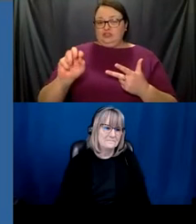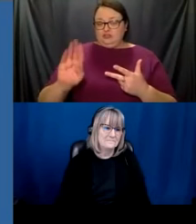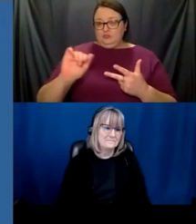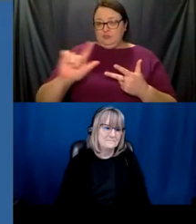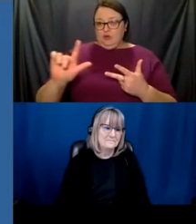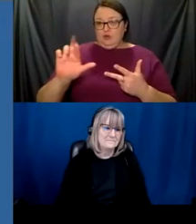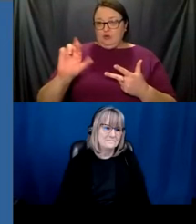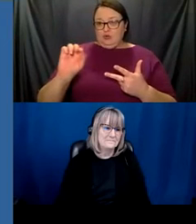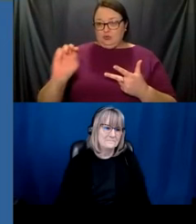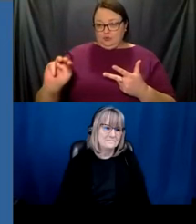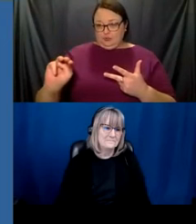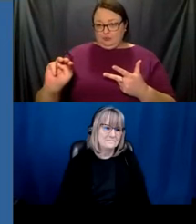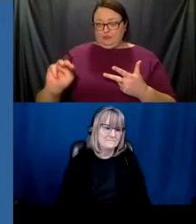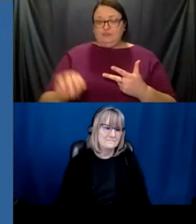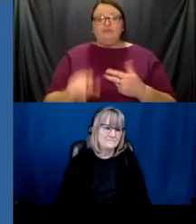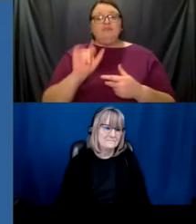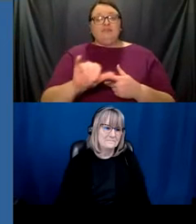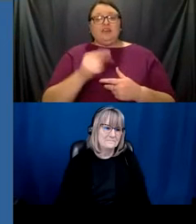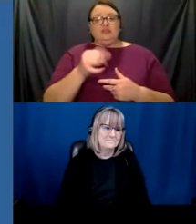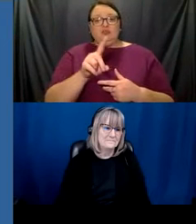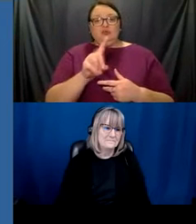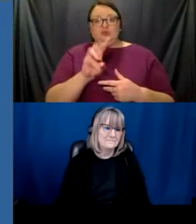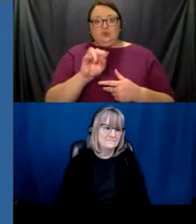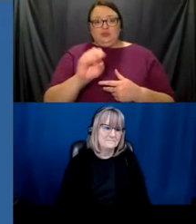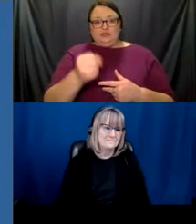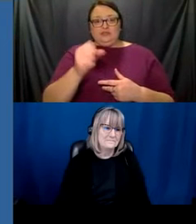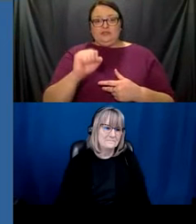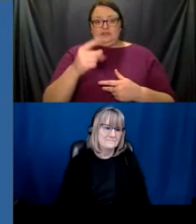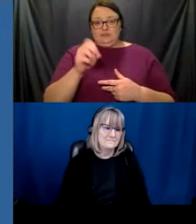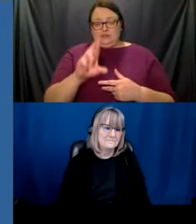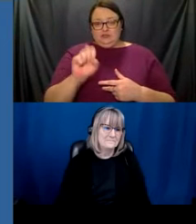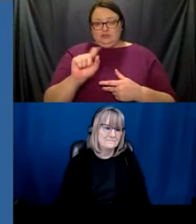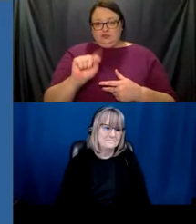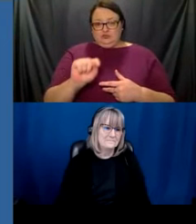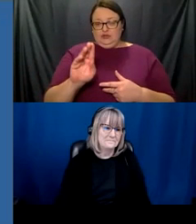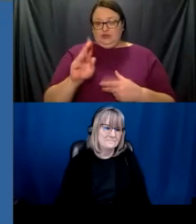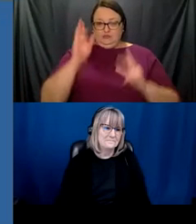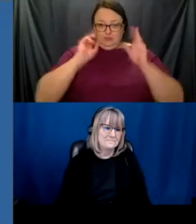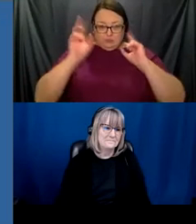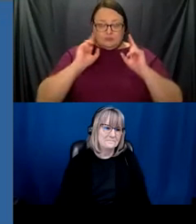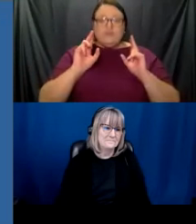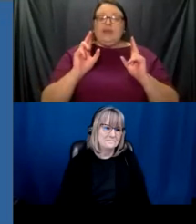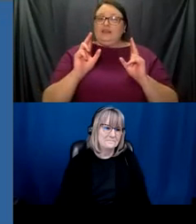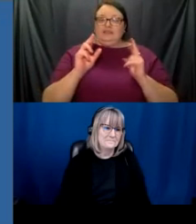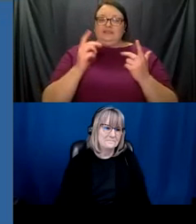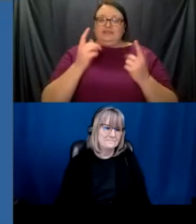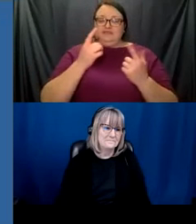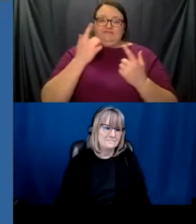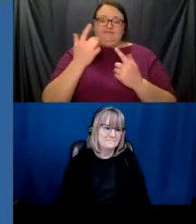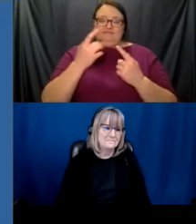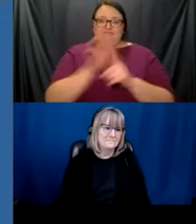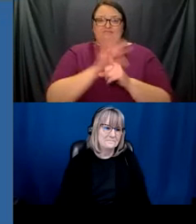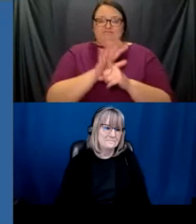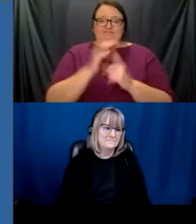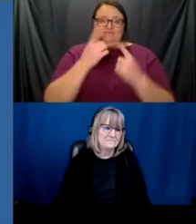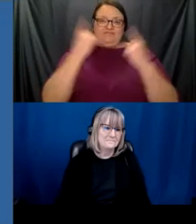So this is the Goodwin's Spencer Street Barbershop. It's an iconic site on the North 24th Street